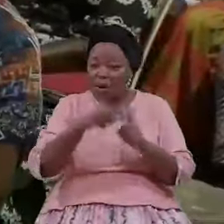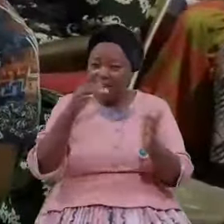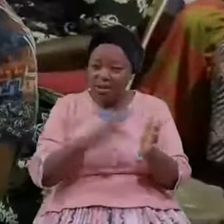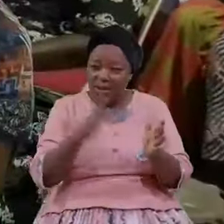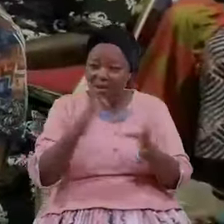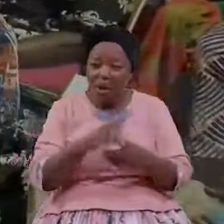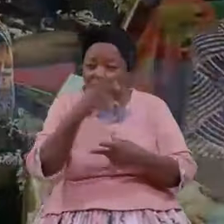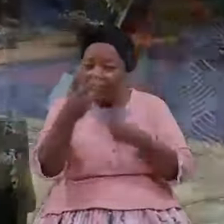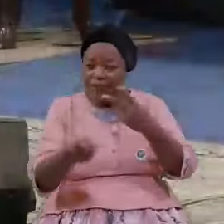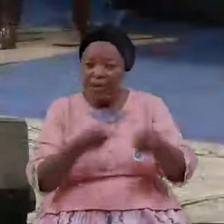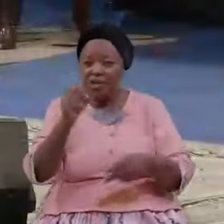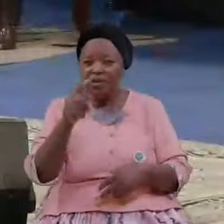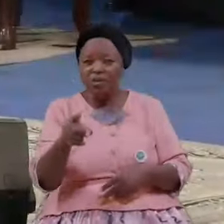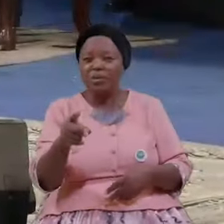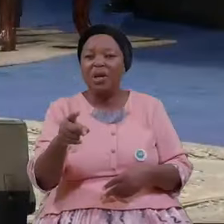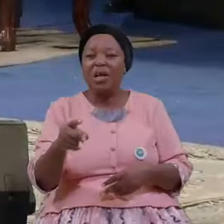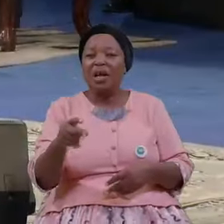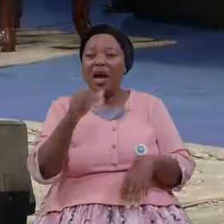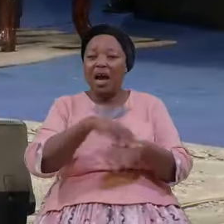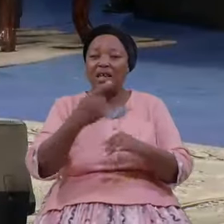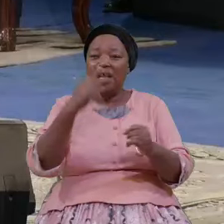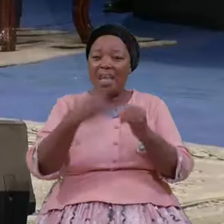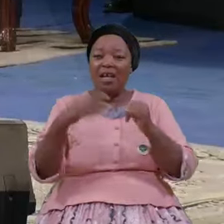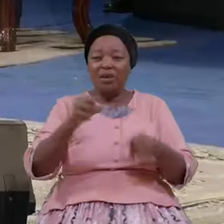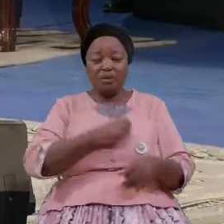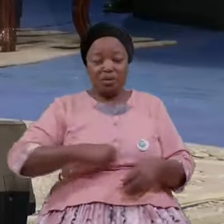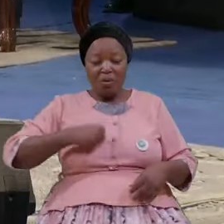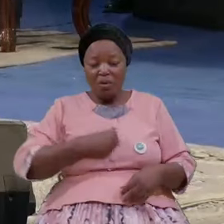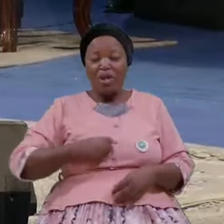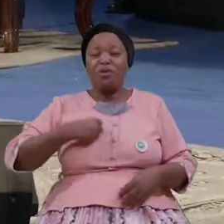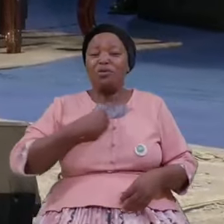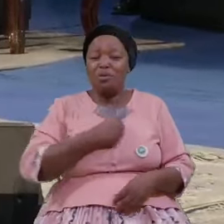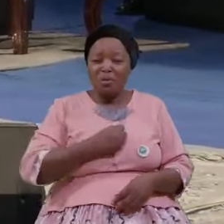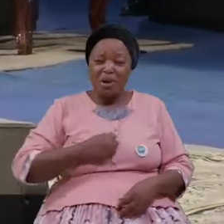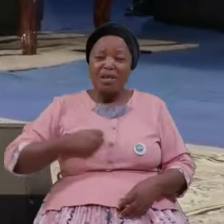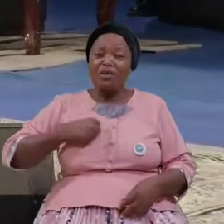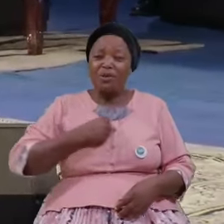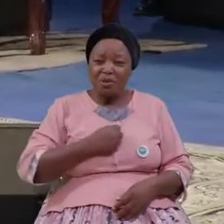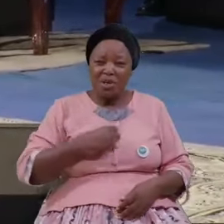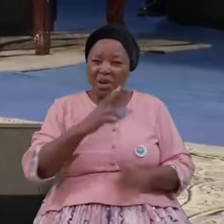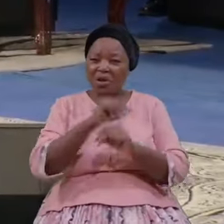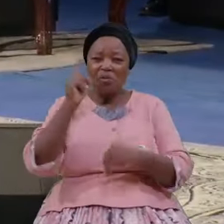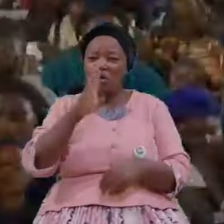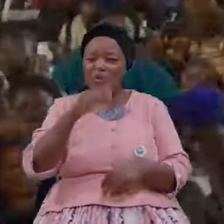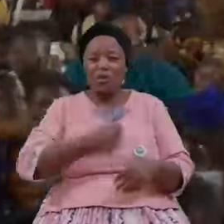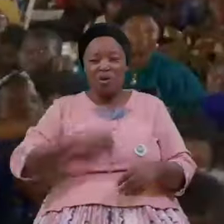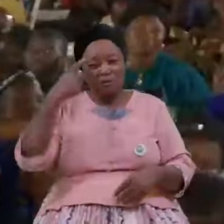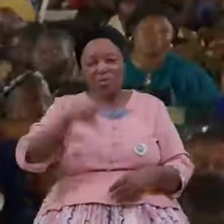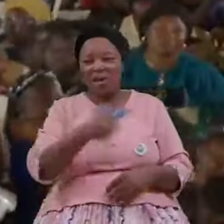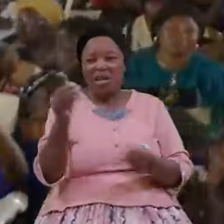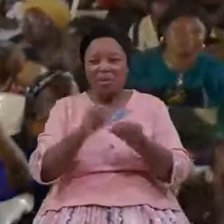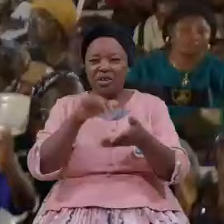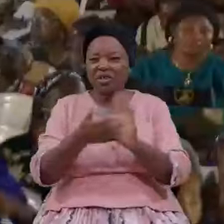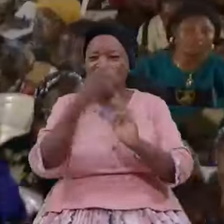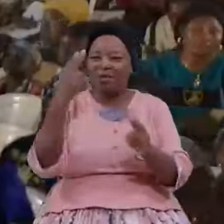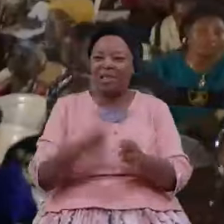you, that's the end of sorry, sorry, sorry. Nobody will be sorry for you anymore. You're up